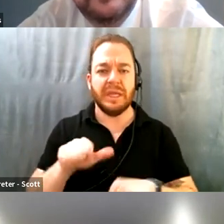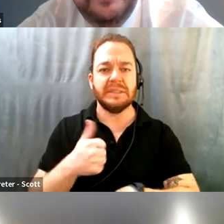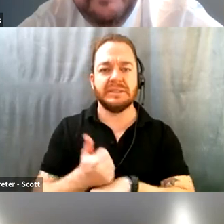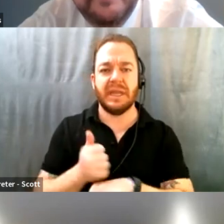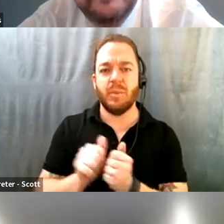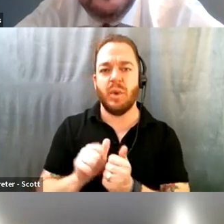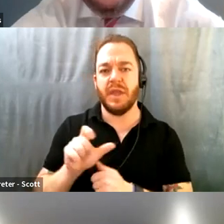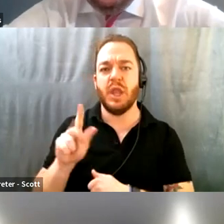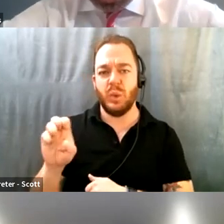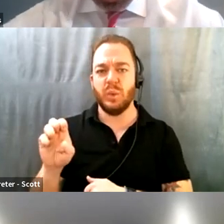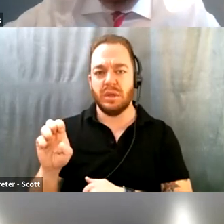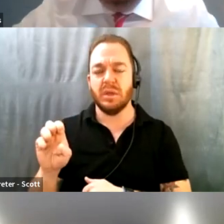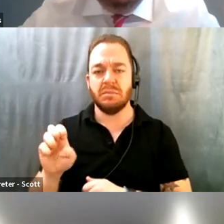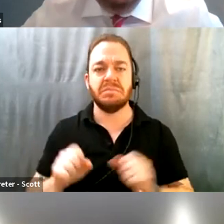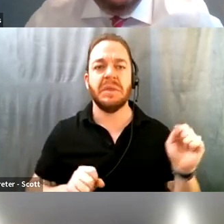and